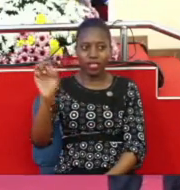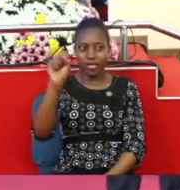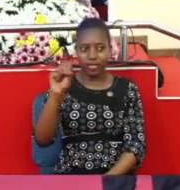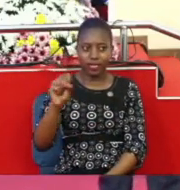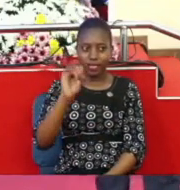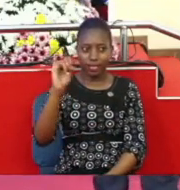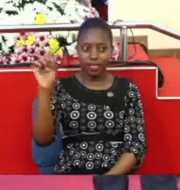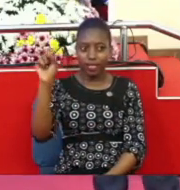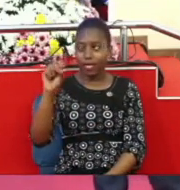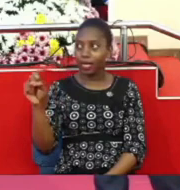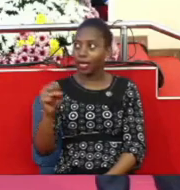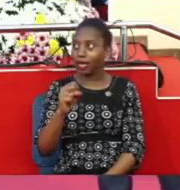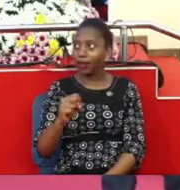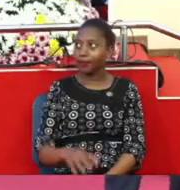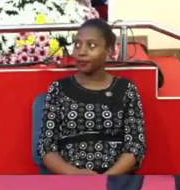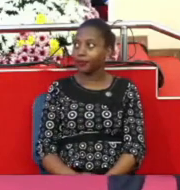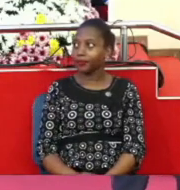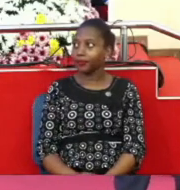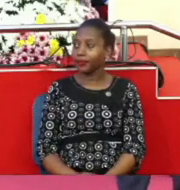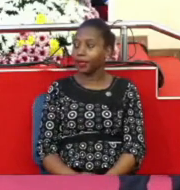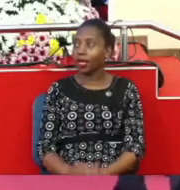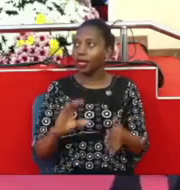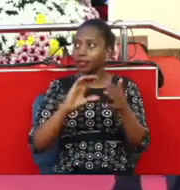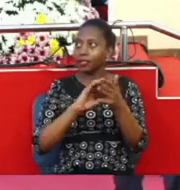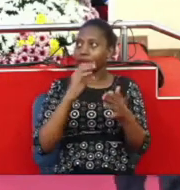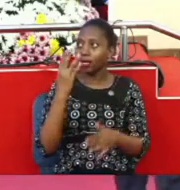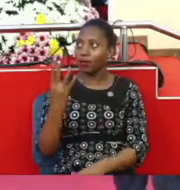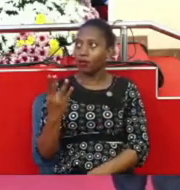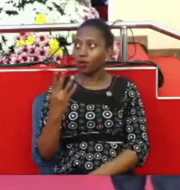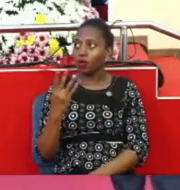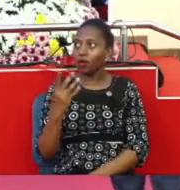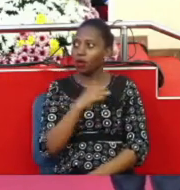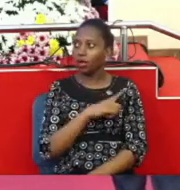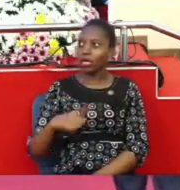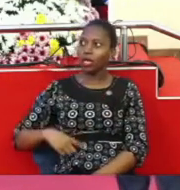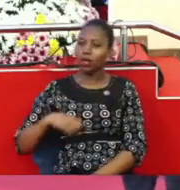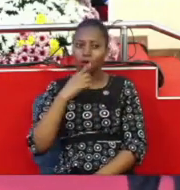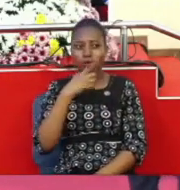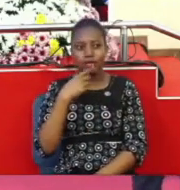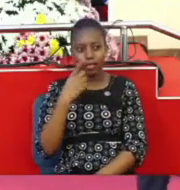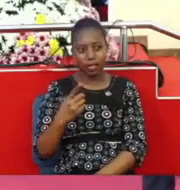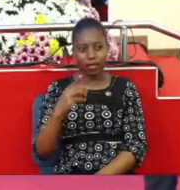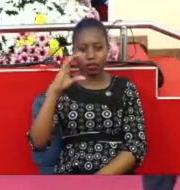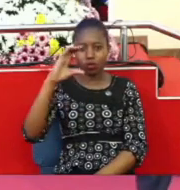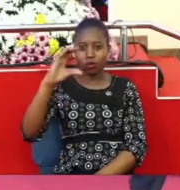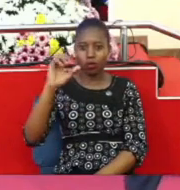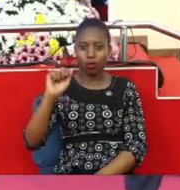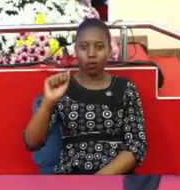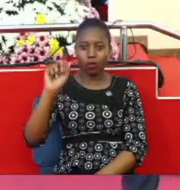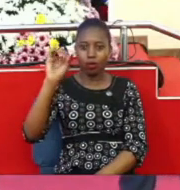4, then the Lord said to Cain, why are you angry? Why is your